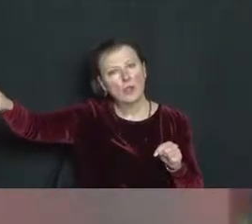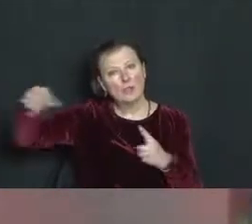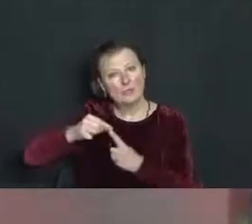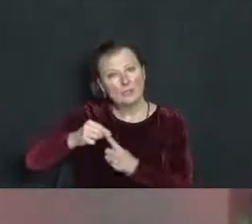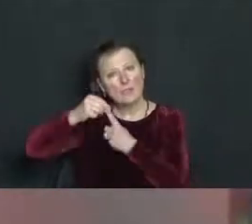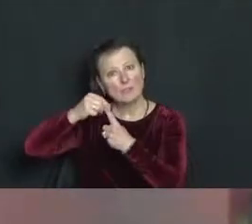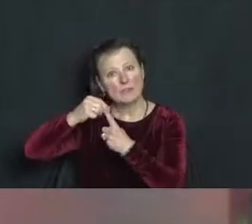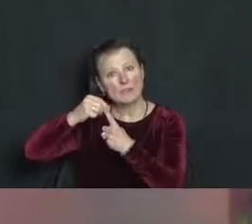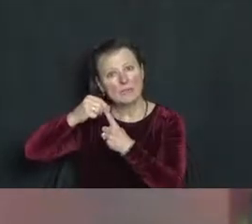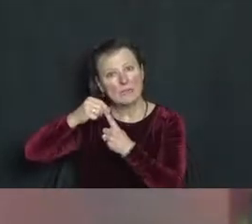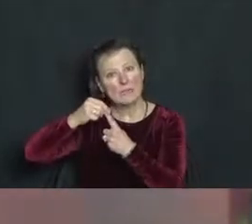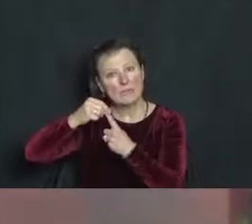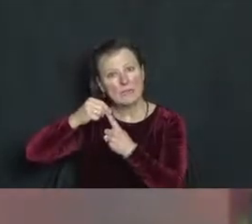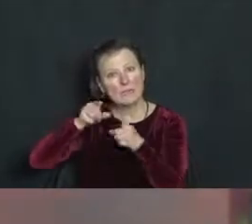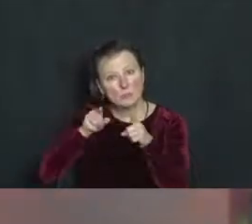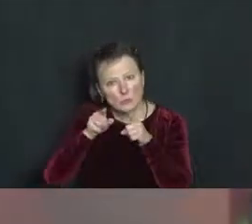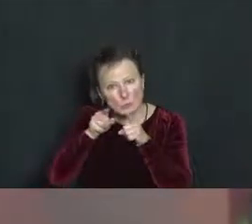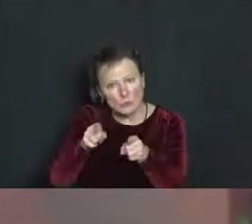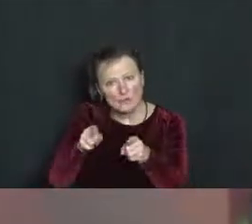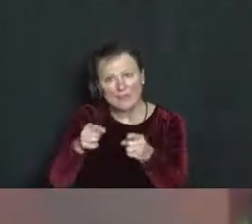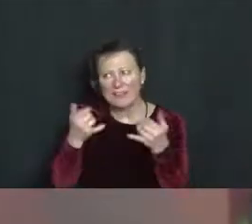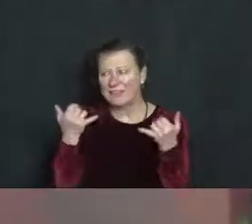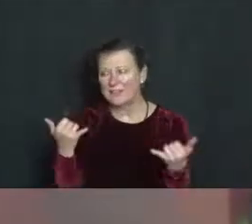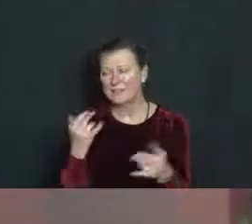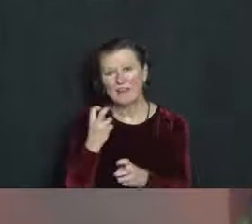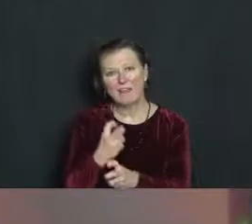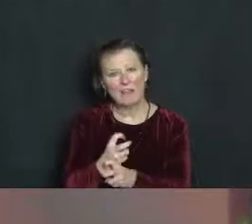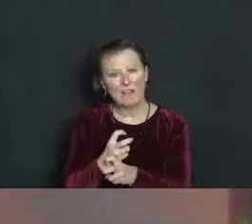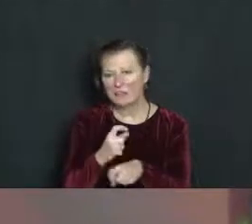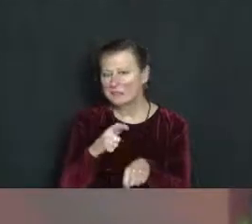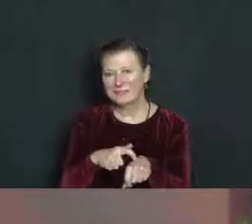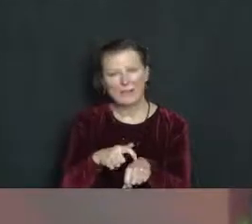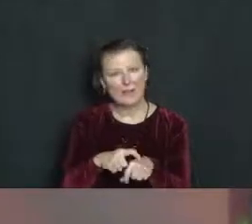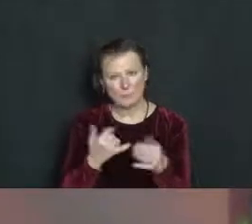especially during this hard time.